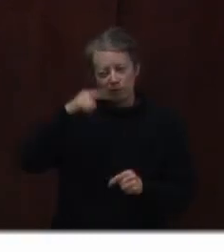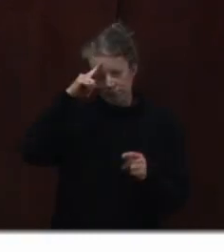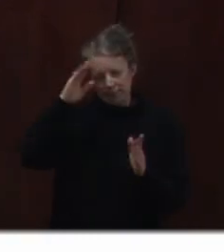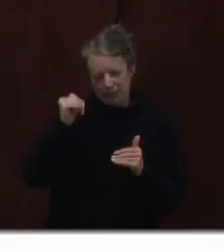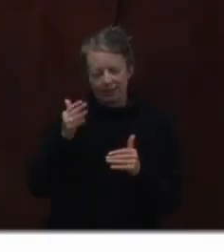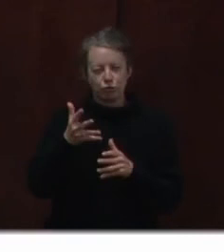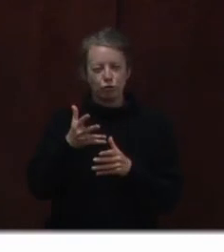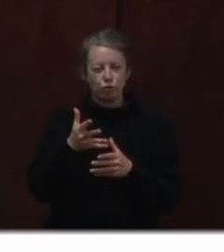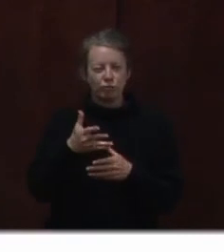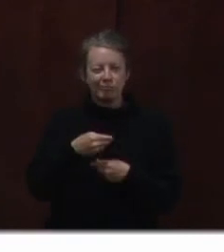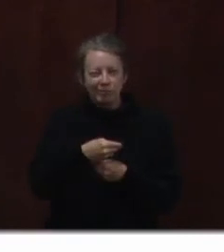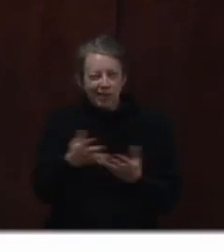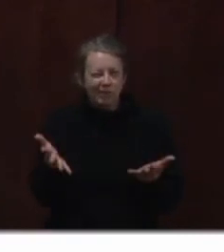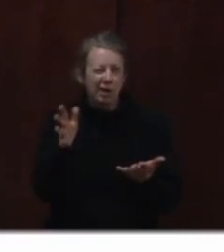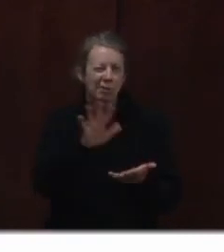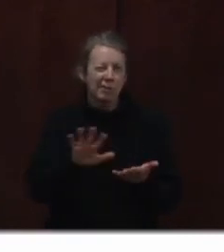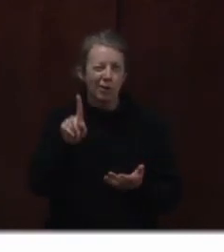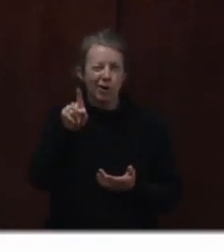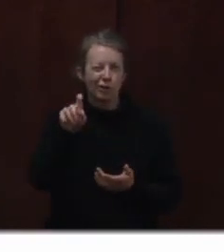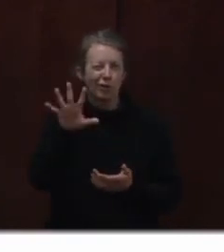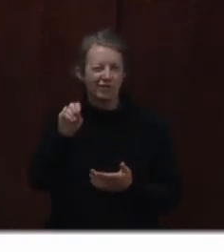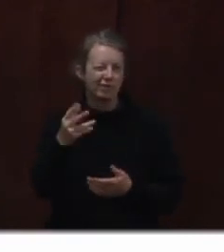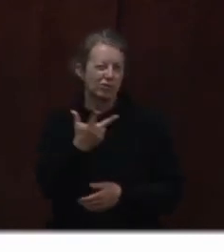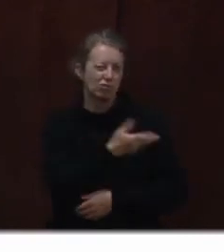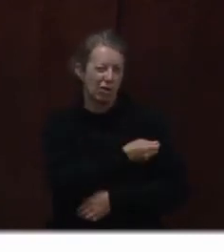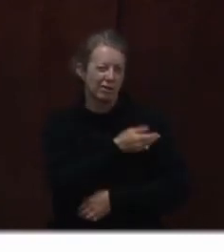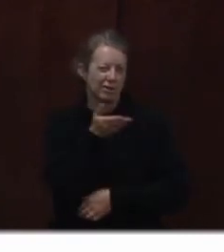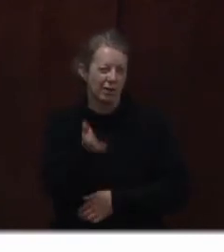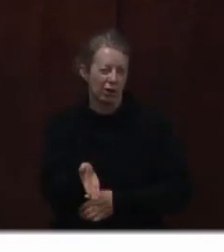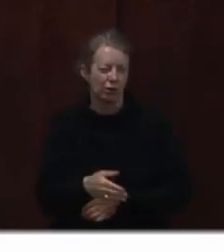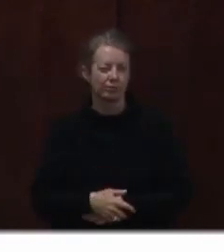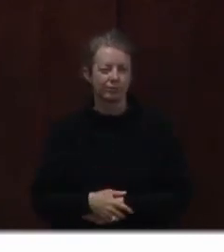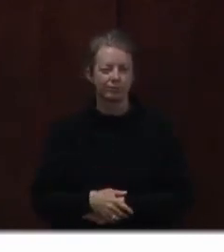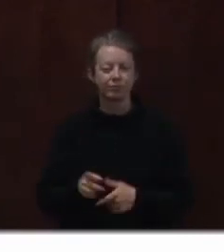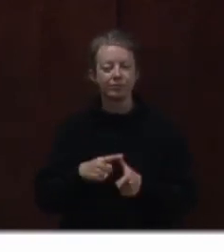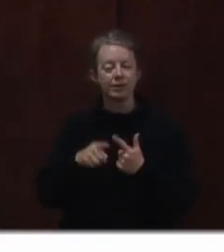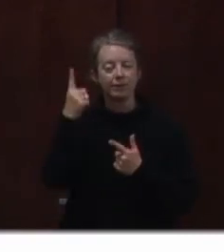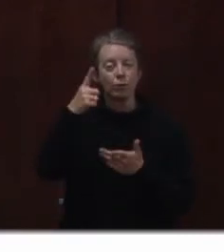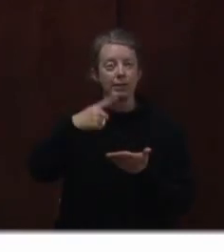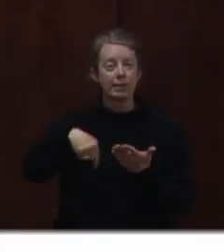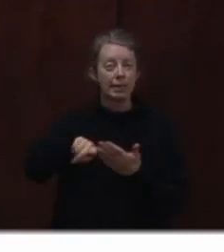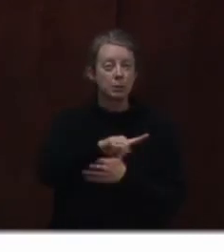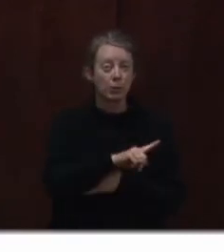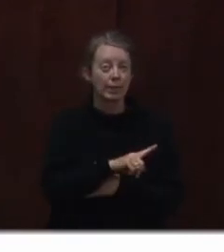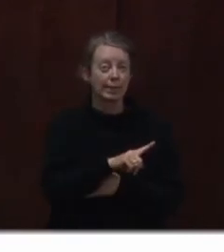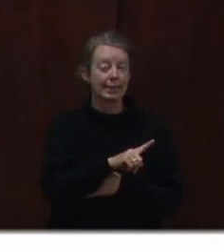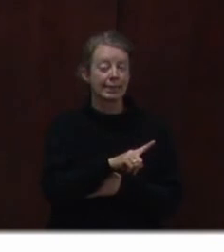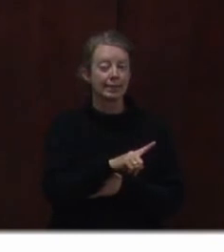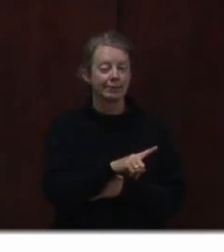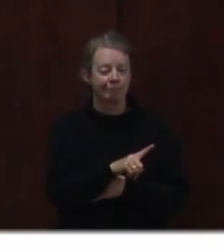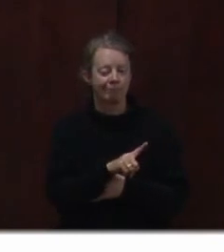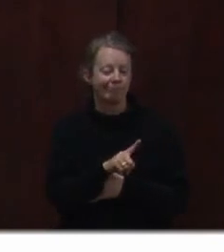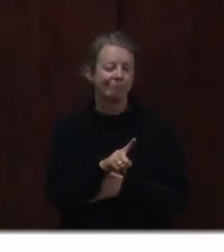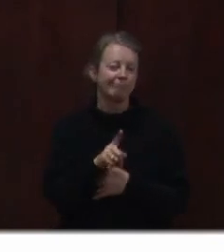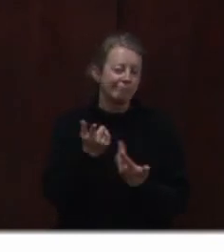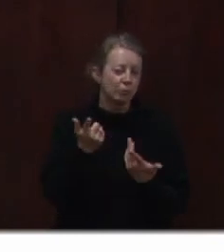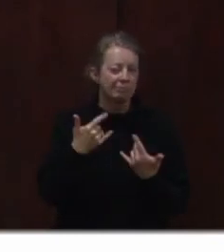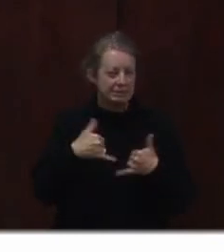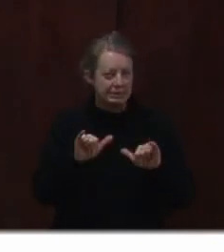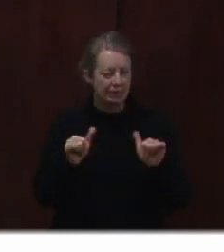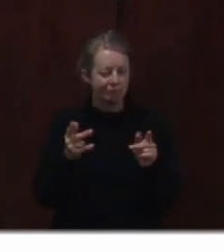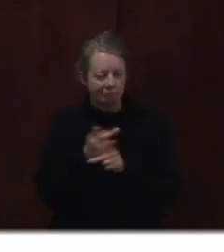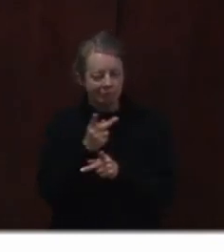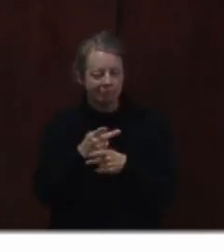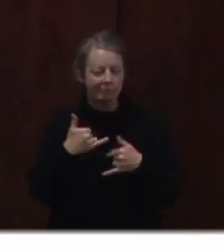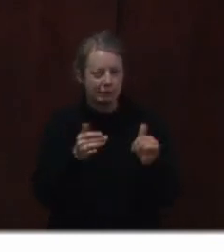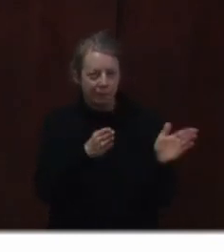roughly 150 doses at that event. And then for next week, to be completely determined as we're still planning,